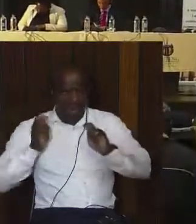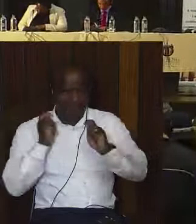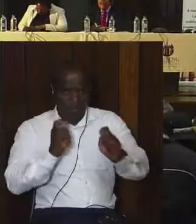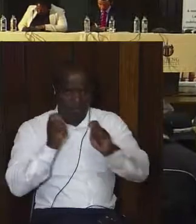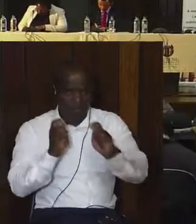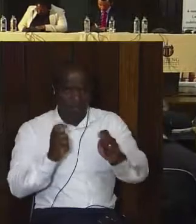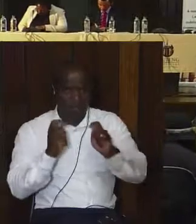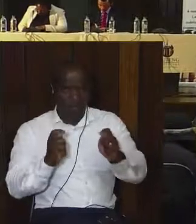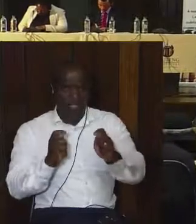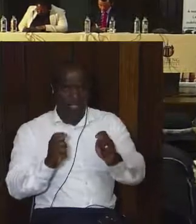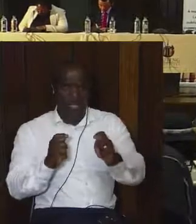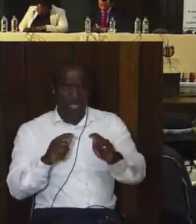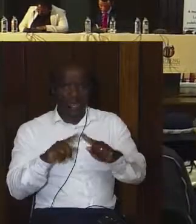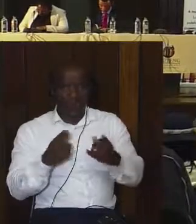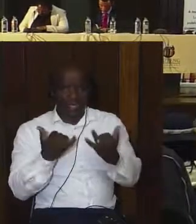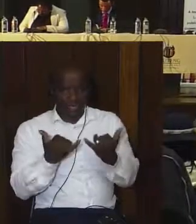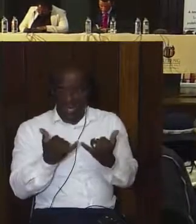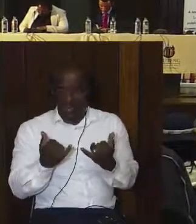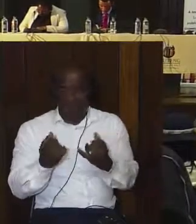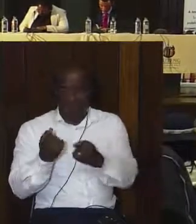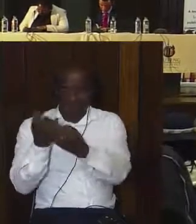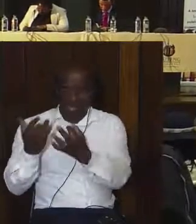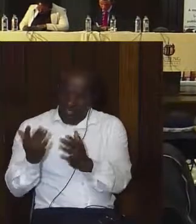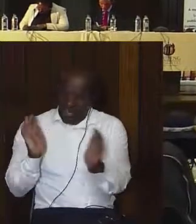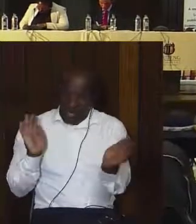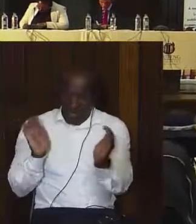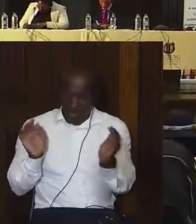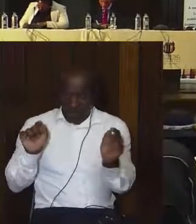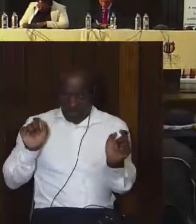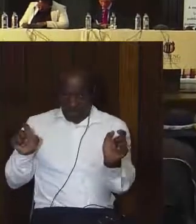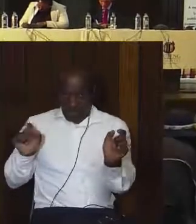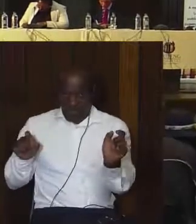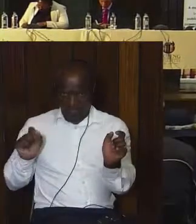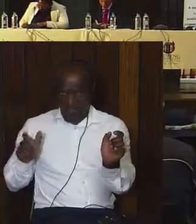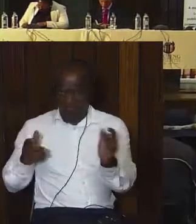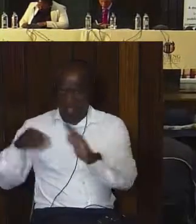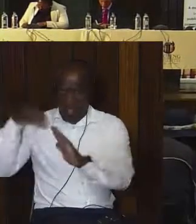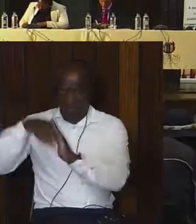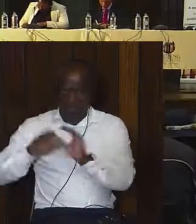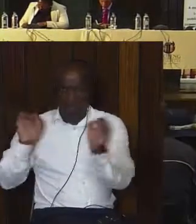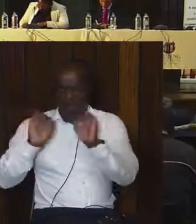doesn't affect the financials. Let me leave it at that, Chair. Thanks.